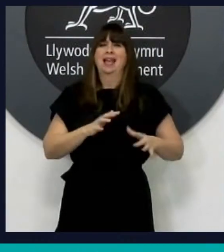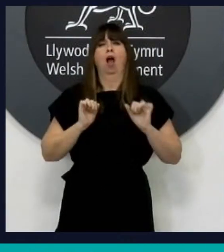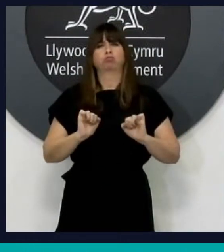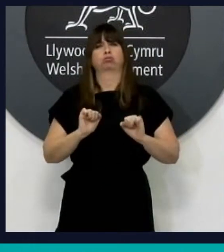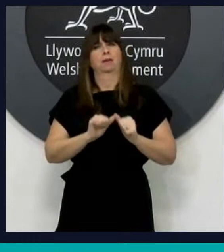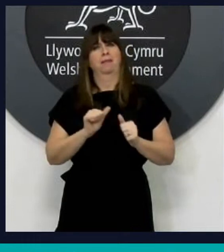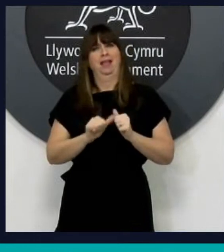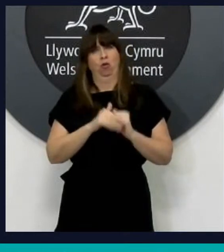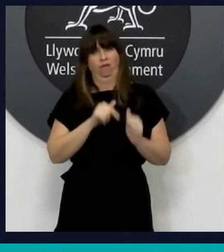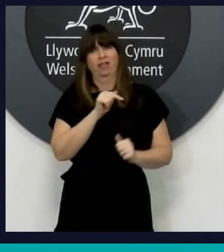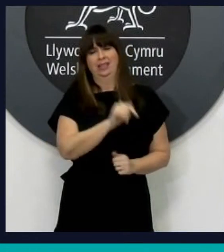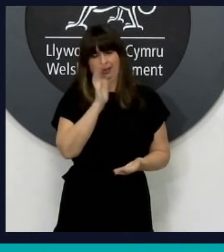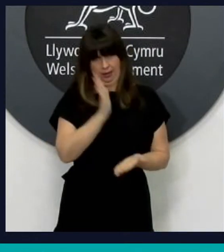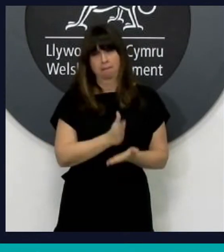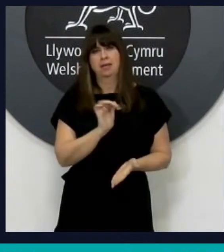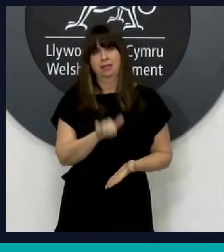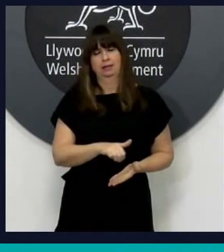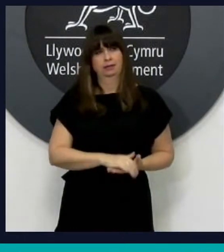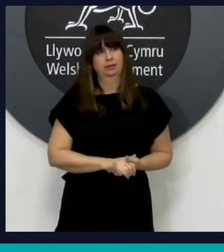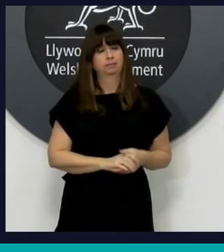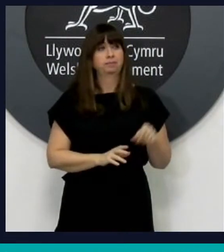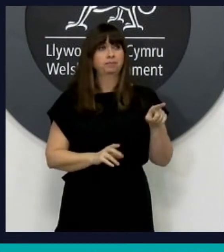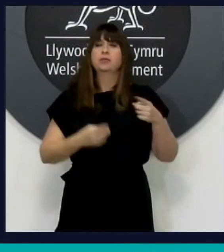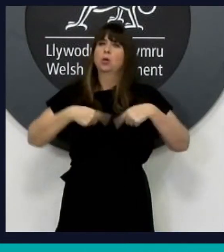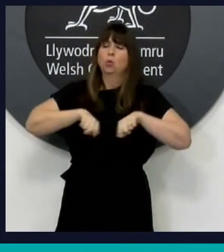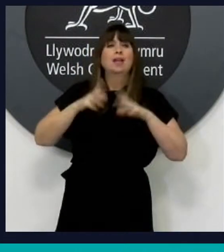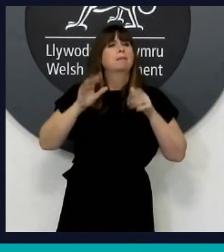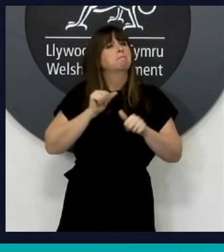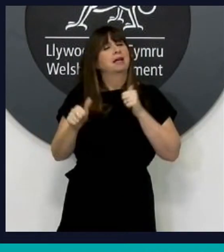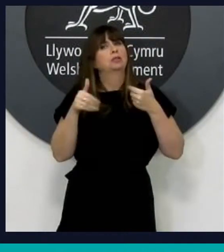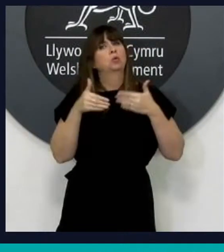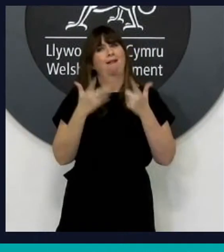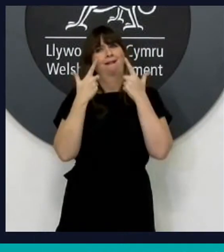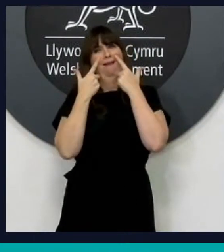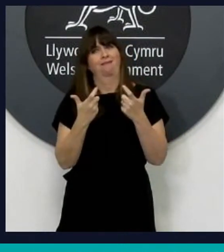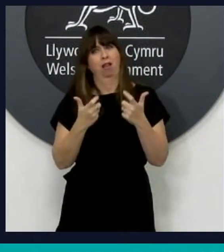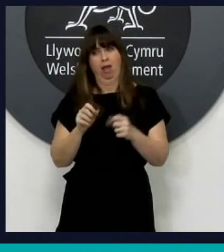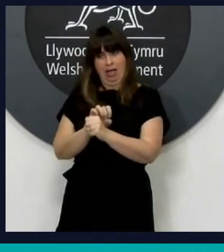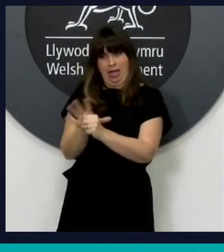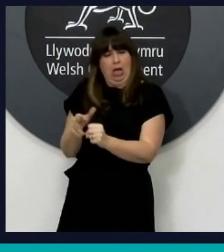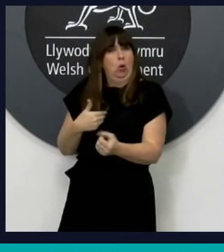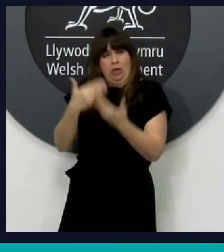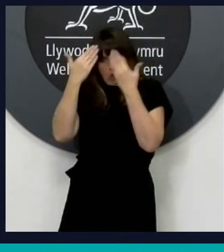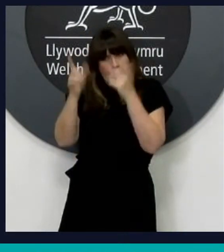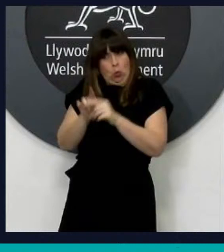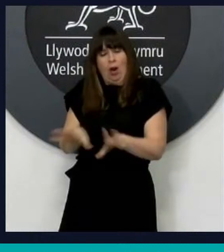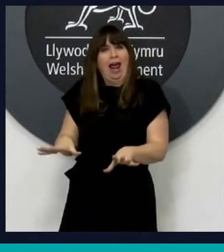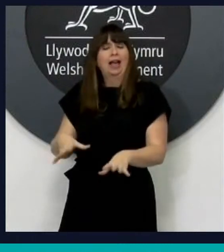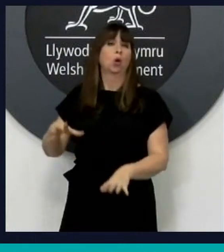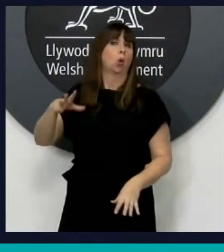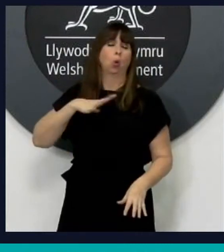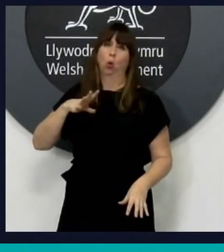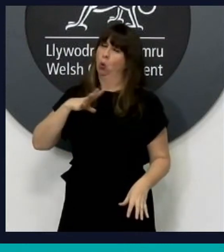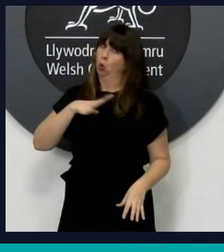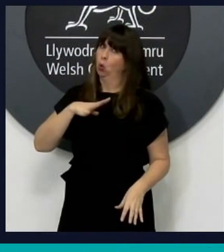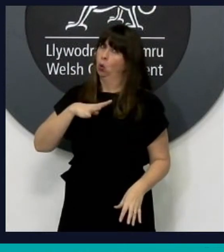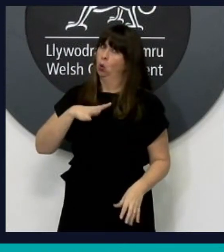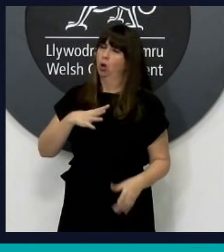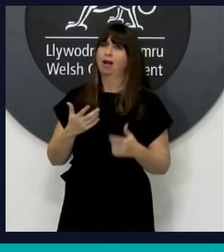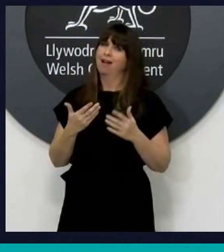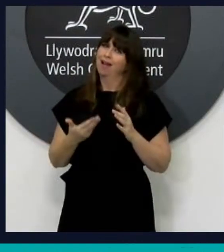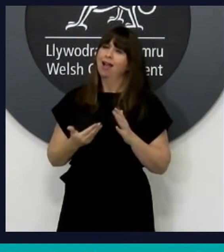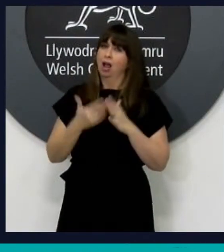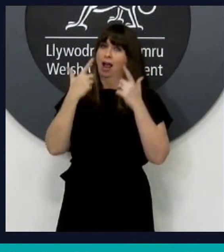really important that we use the precautionary principle while we don't understand this variant. So that's, I think, our starting point.